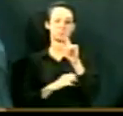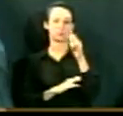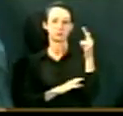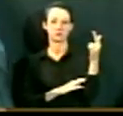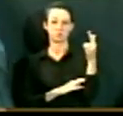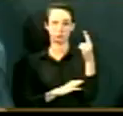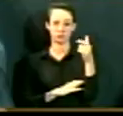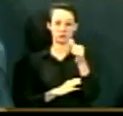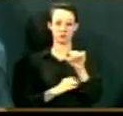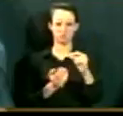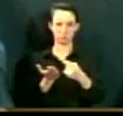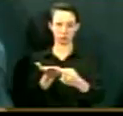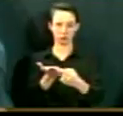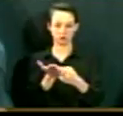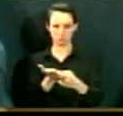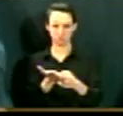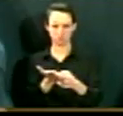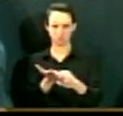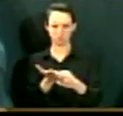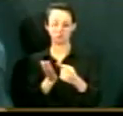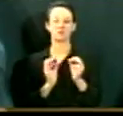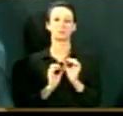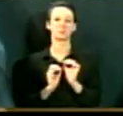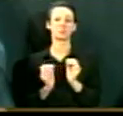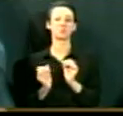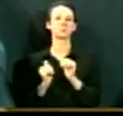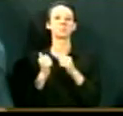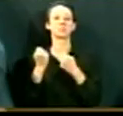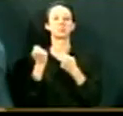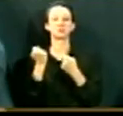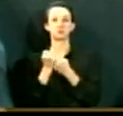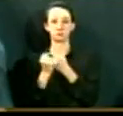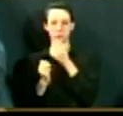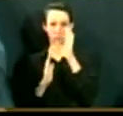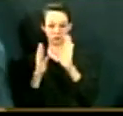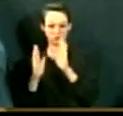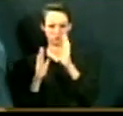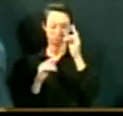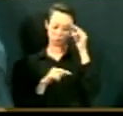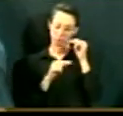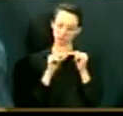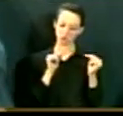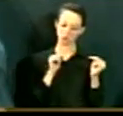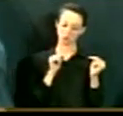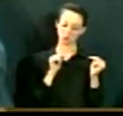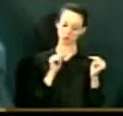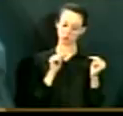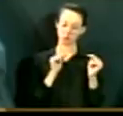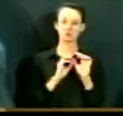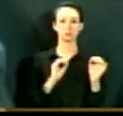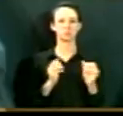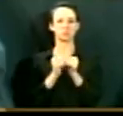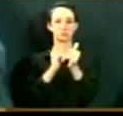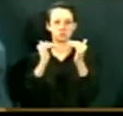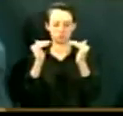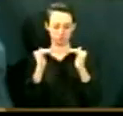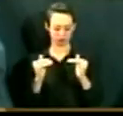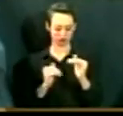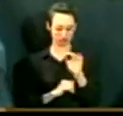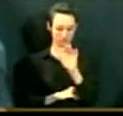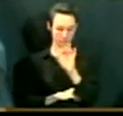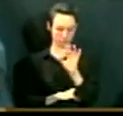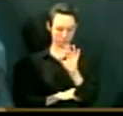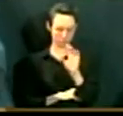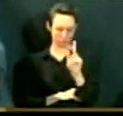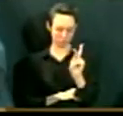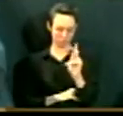Owen. Any discussion? All in favor say aye. Aye. All opposed? Motion carries.